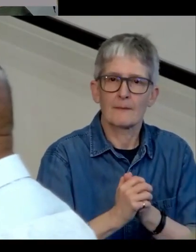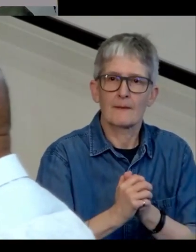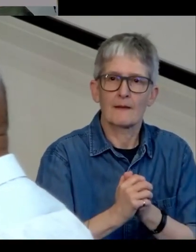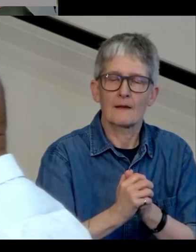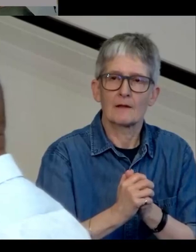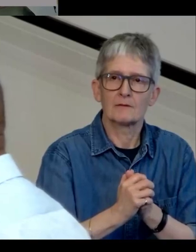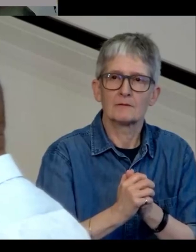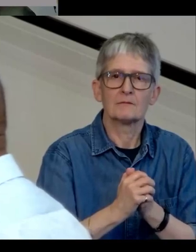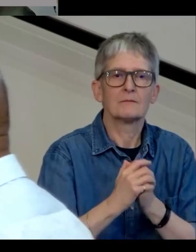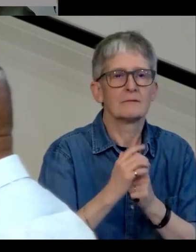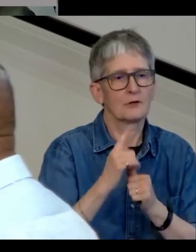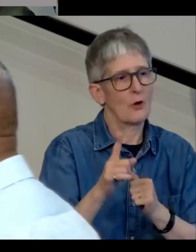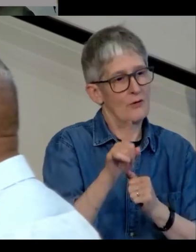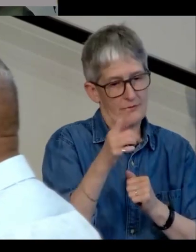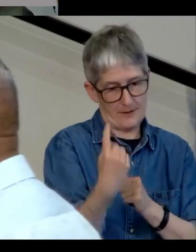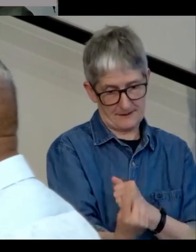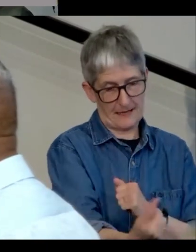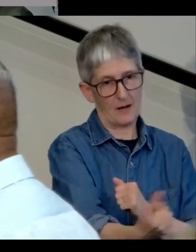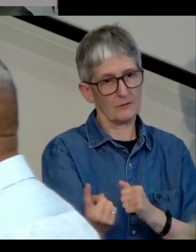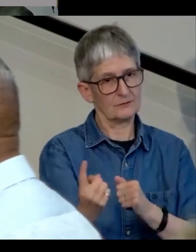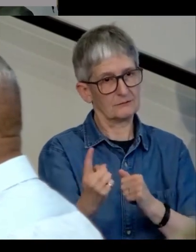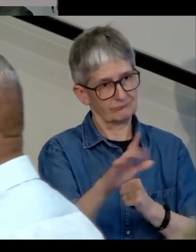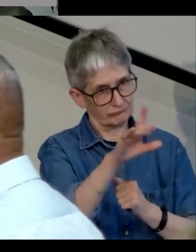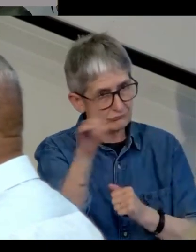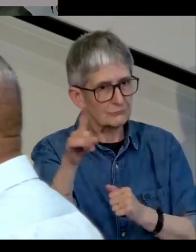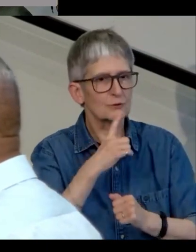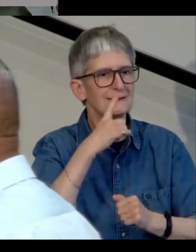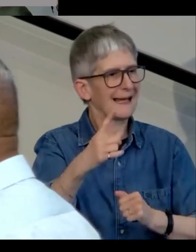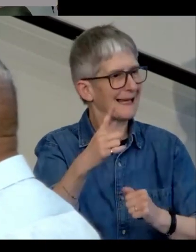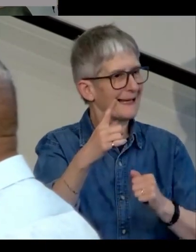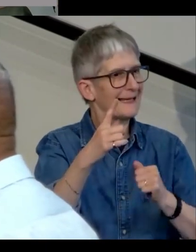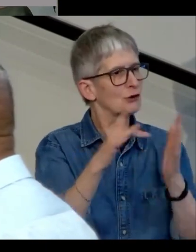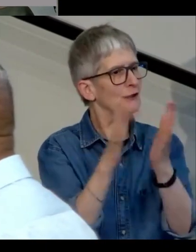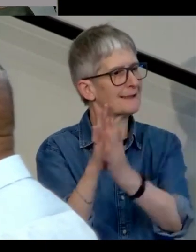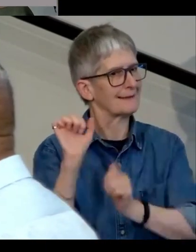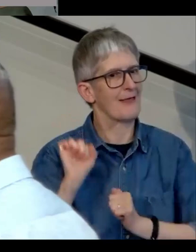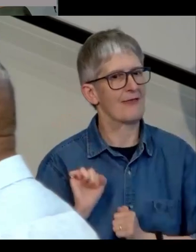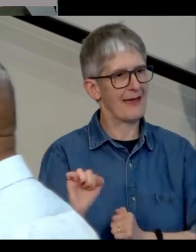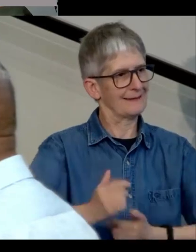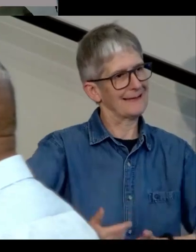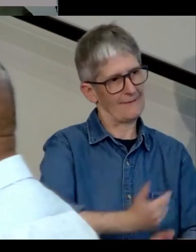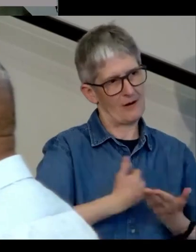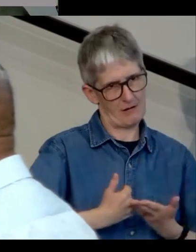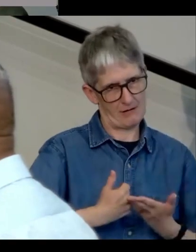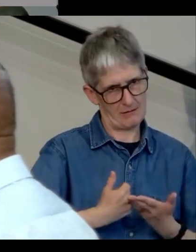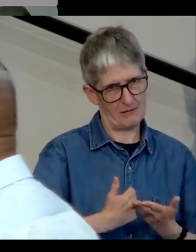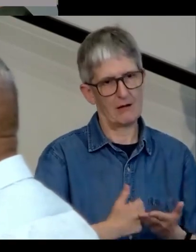you as Saviour and Lord. We pray all these things in your wonderful name, Jesus.